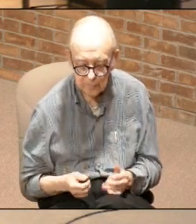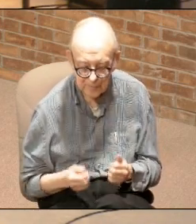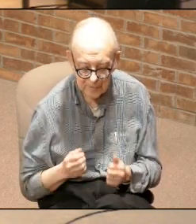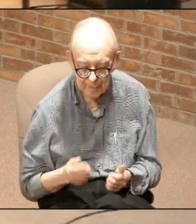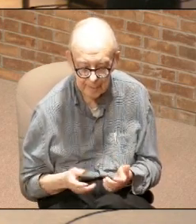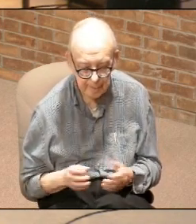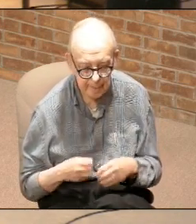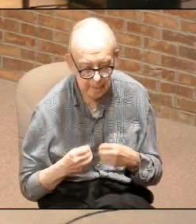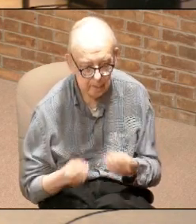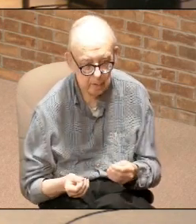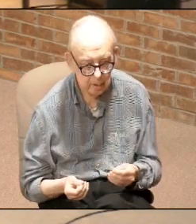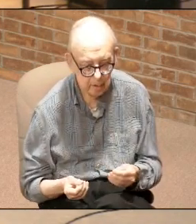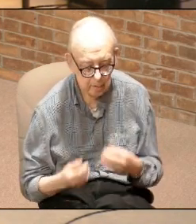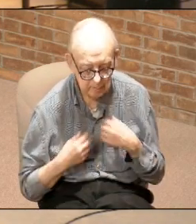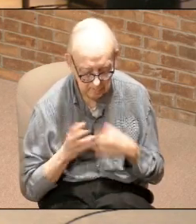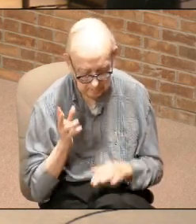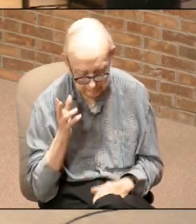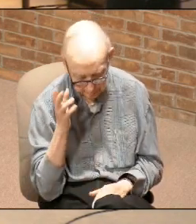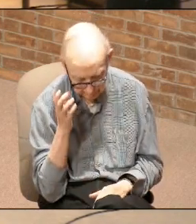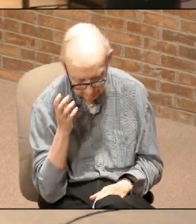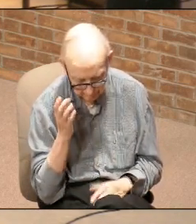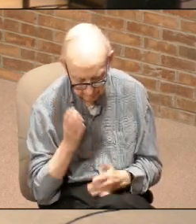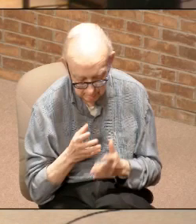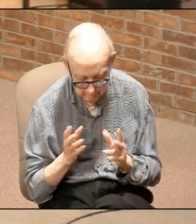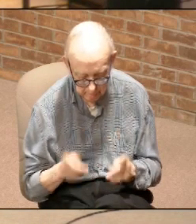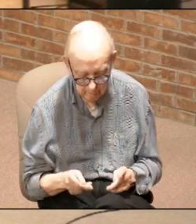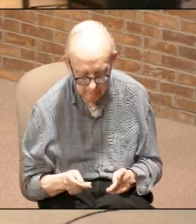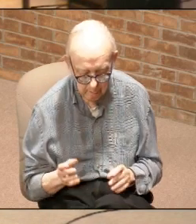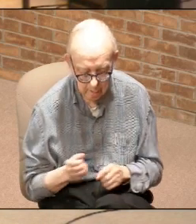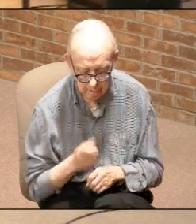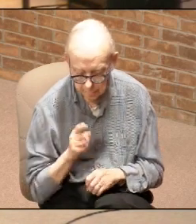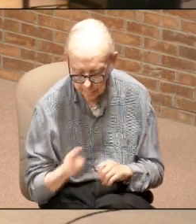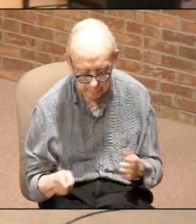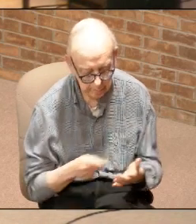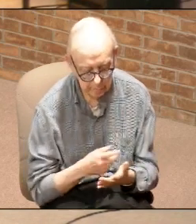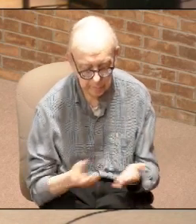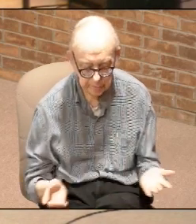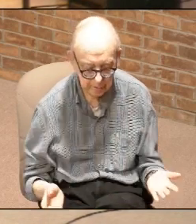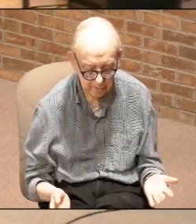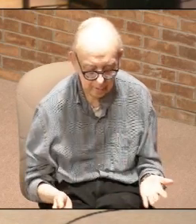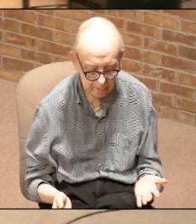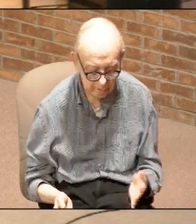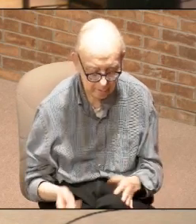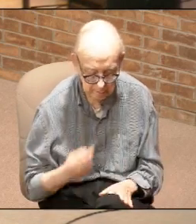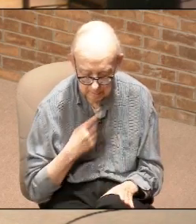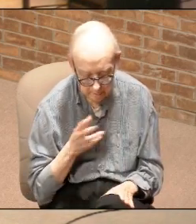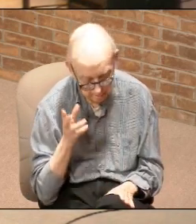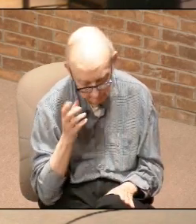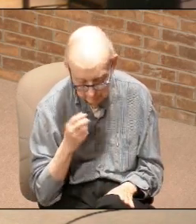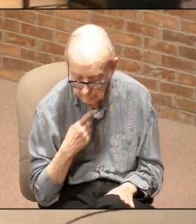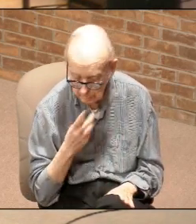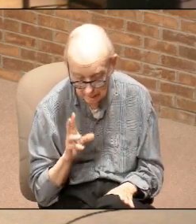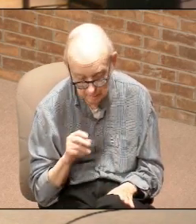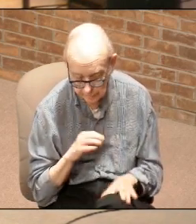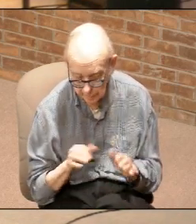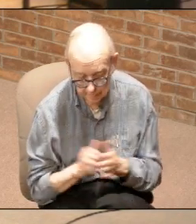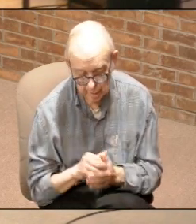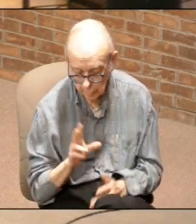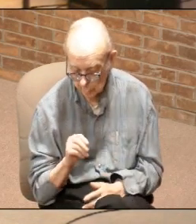which gives me this stubbornness when somebody says you got to do this you got to do this you got to do this i'm stubborn to say no i don't